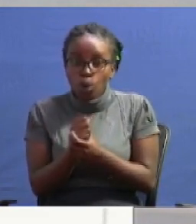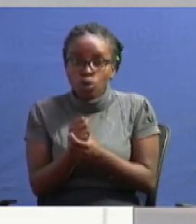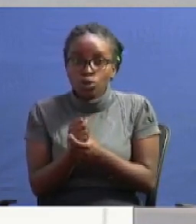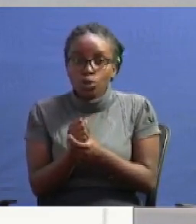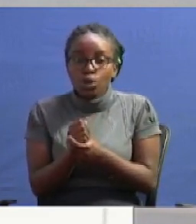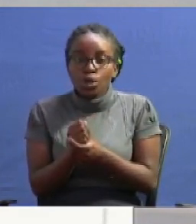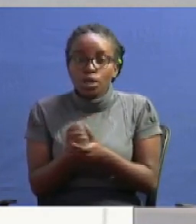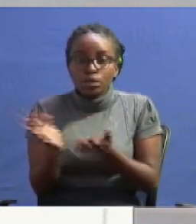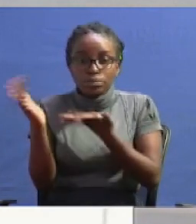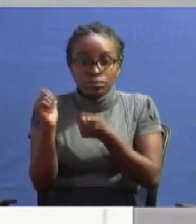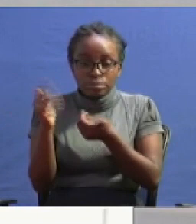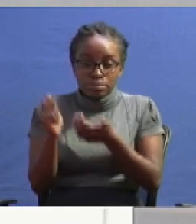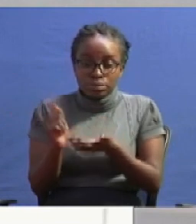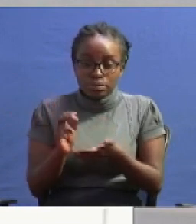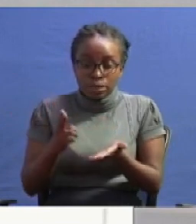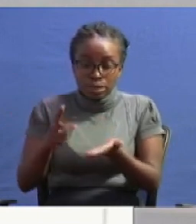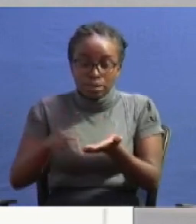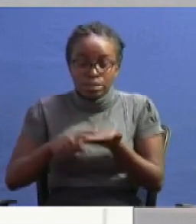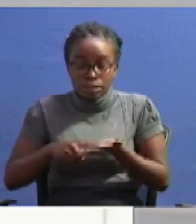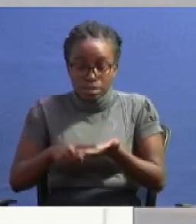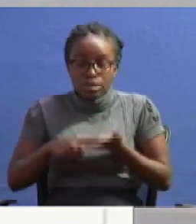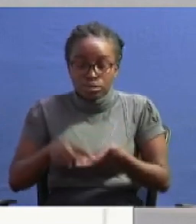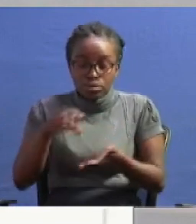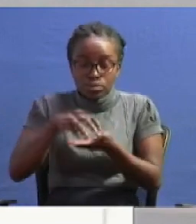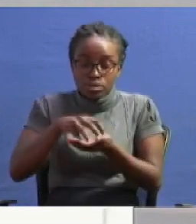this discussion, the state of the nation. Thank you so much,